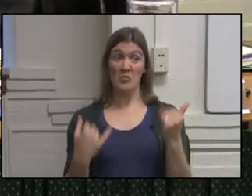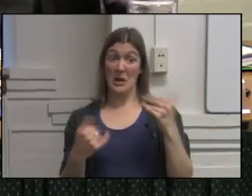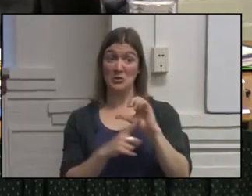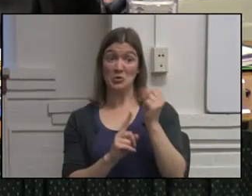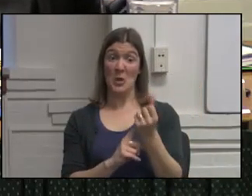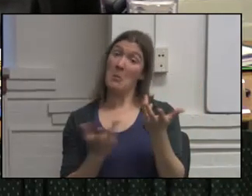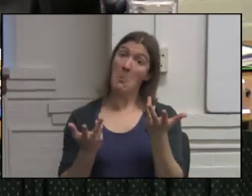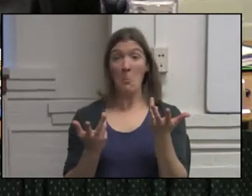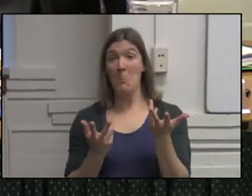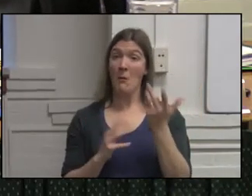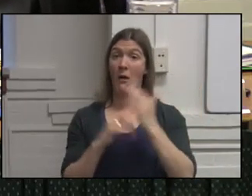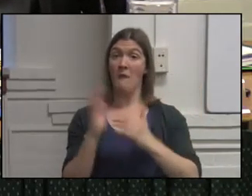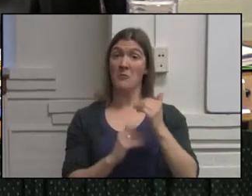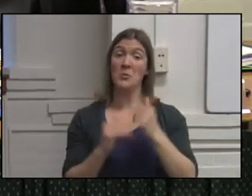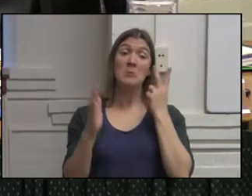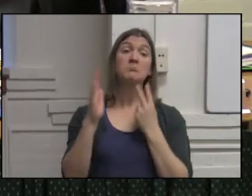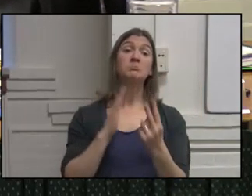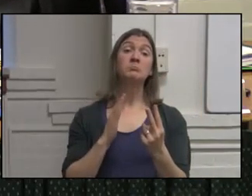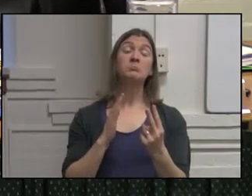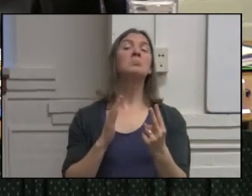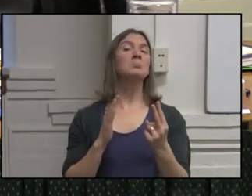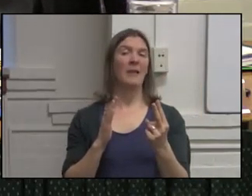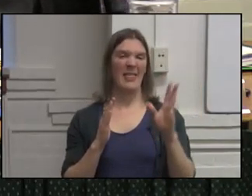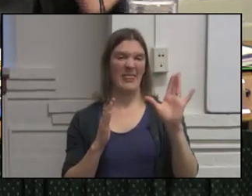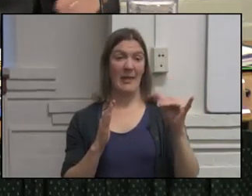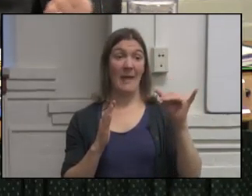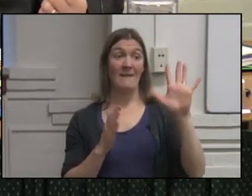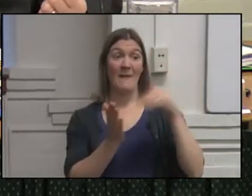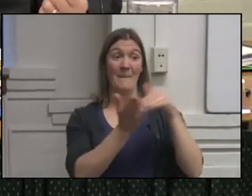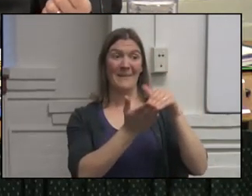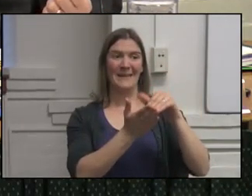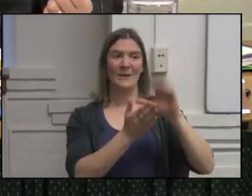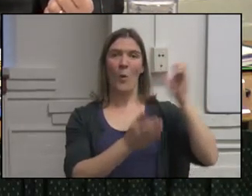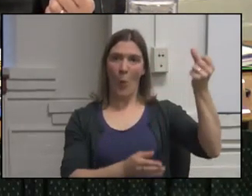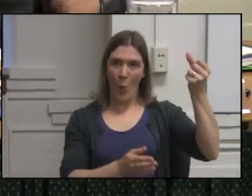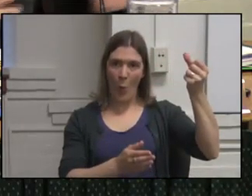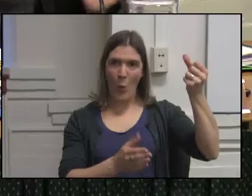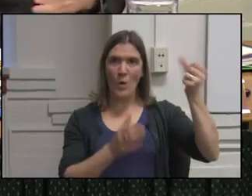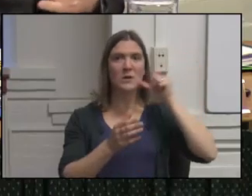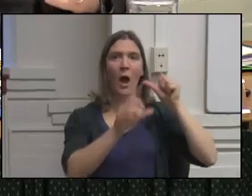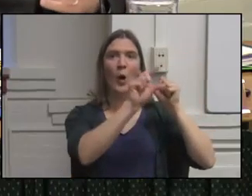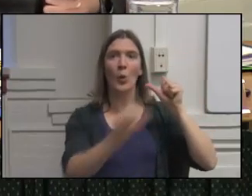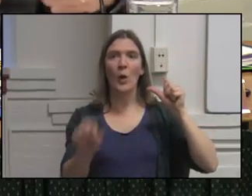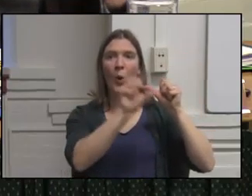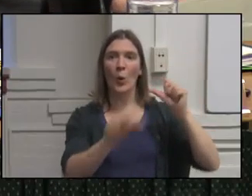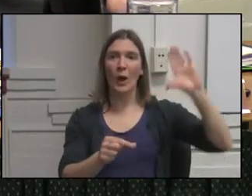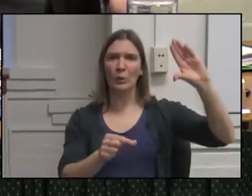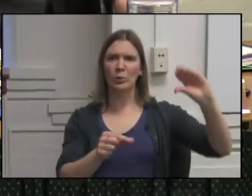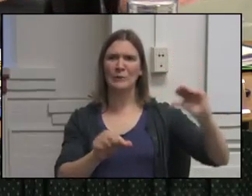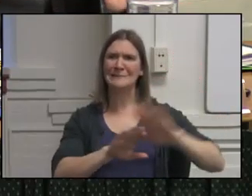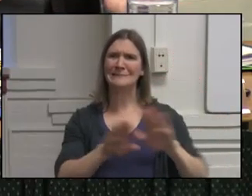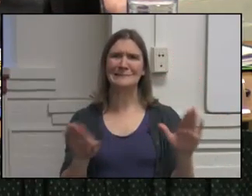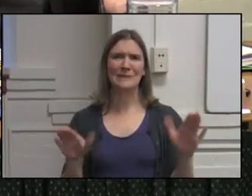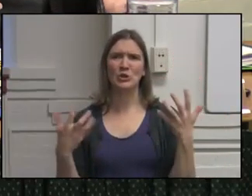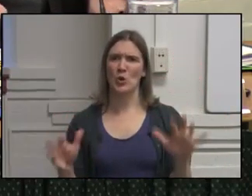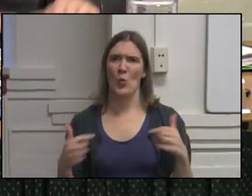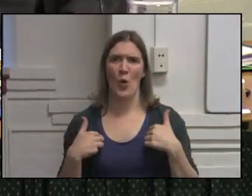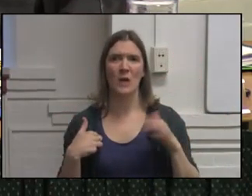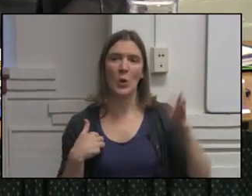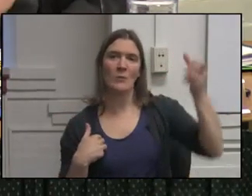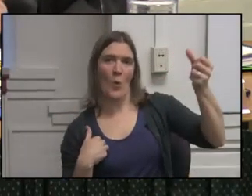where we're able to project maintaining that balance, not drawing down against it, even without a further rate increase at this time.